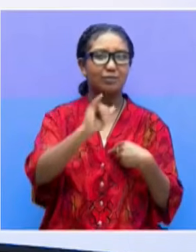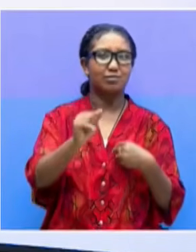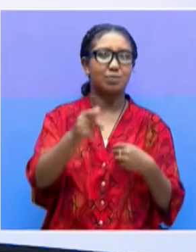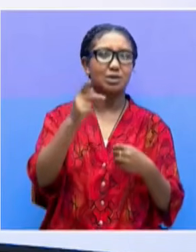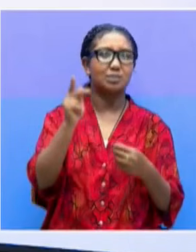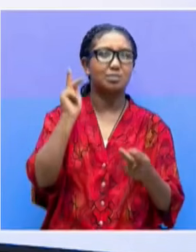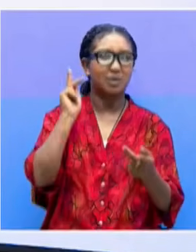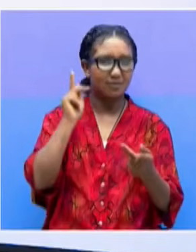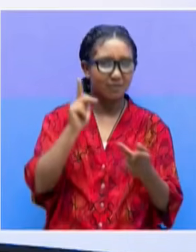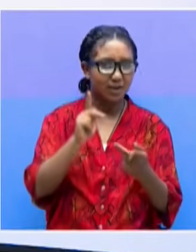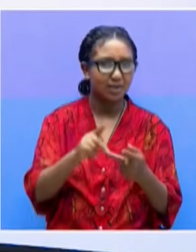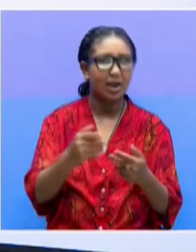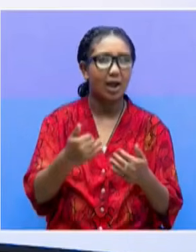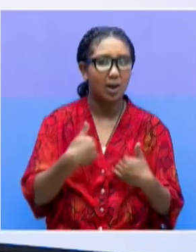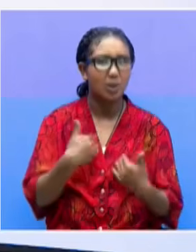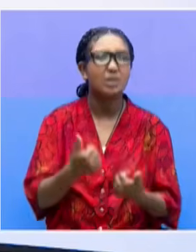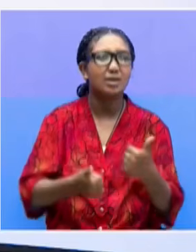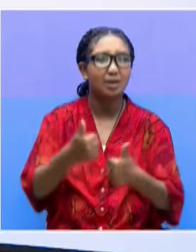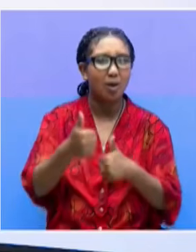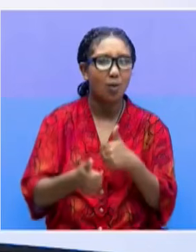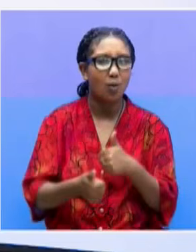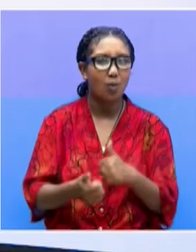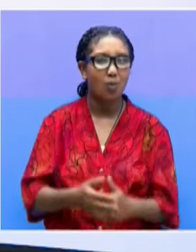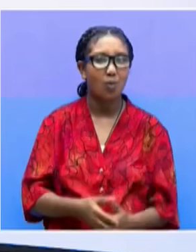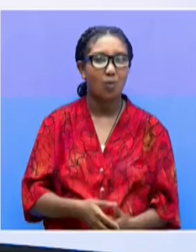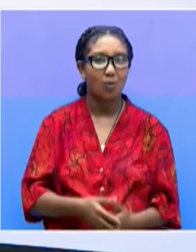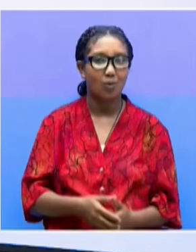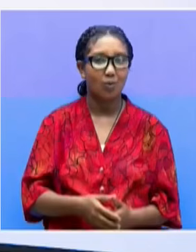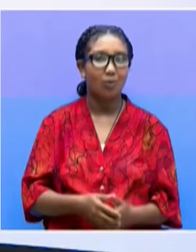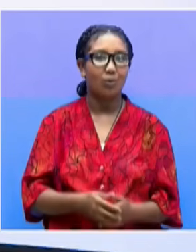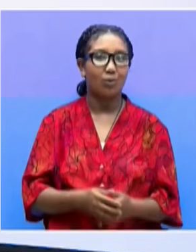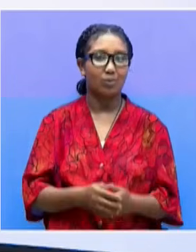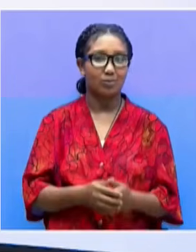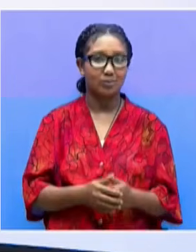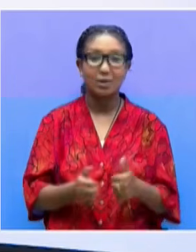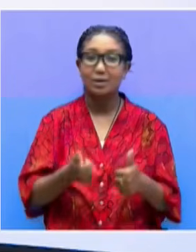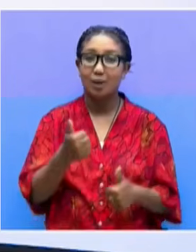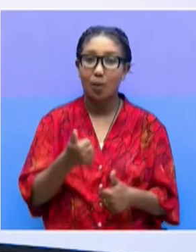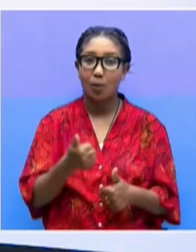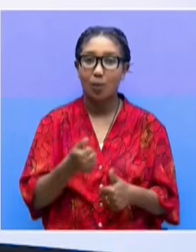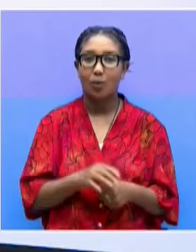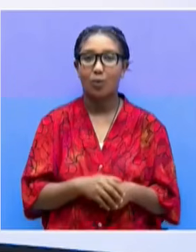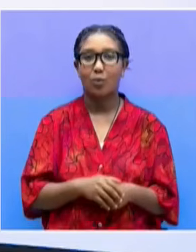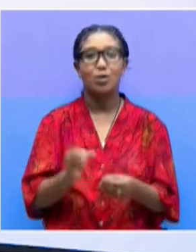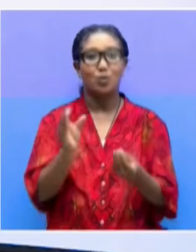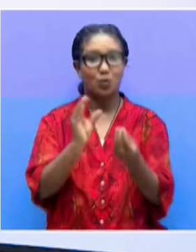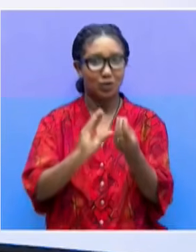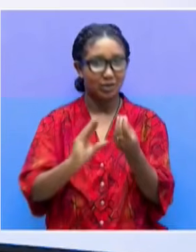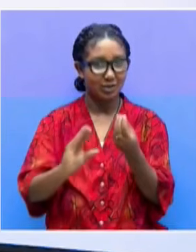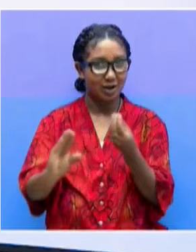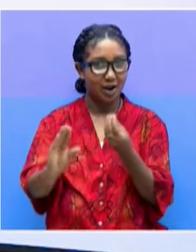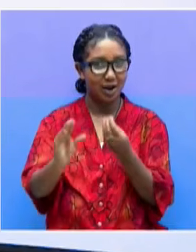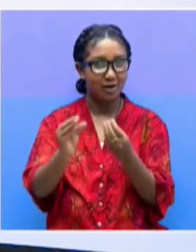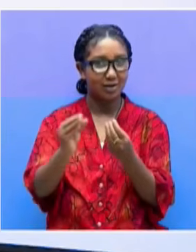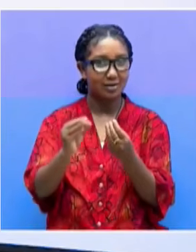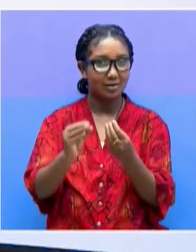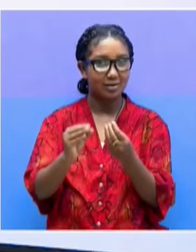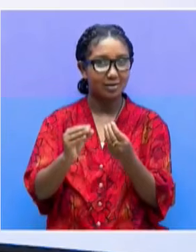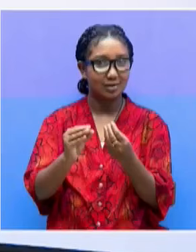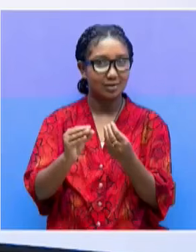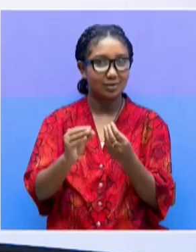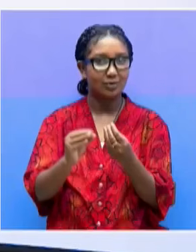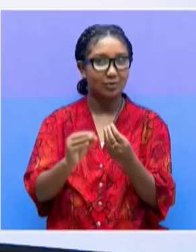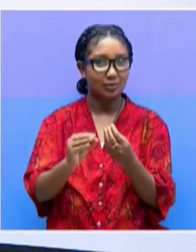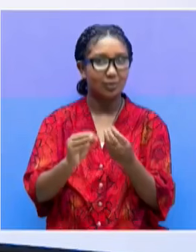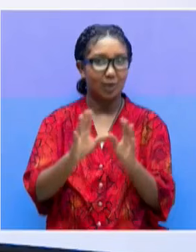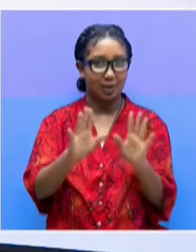past perfect on its if clause? Yes? Yes? Yes, very good. Or let me change it in the